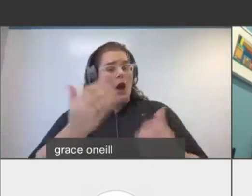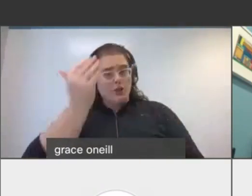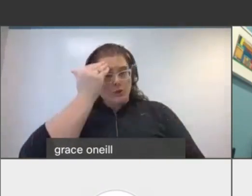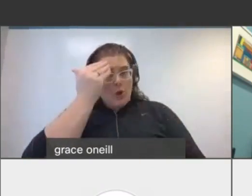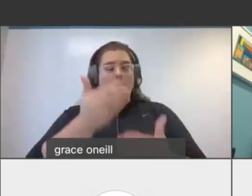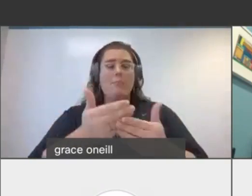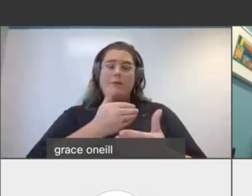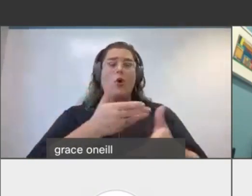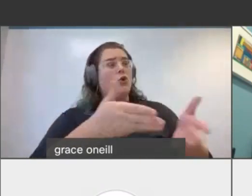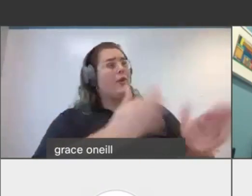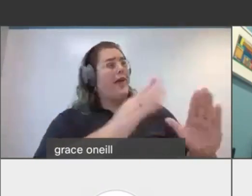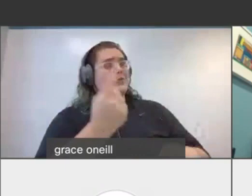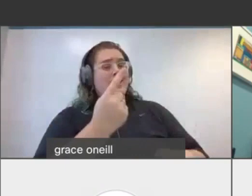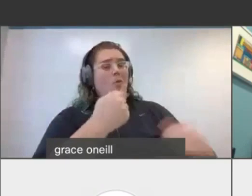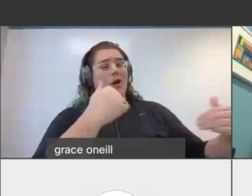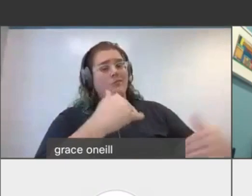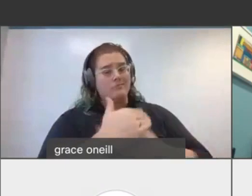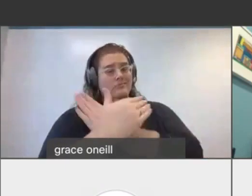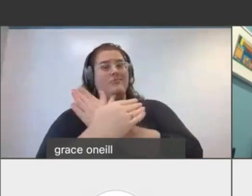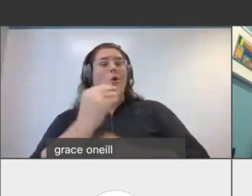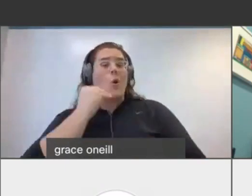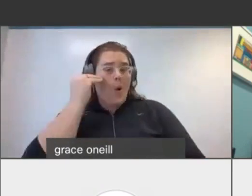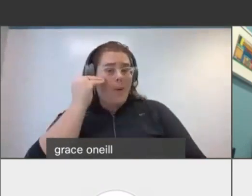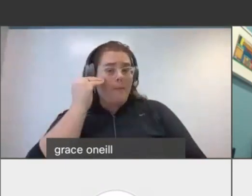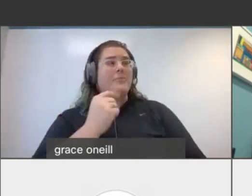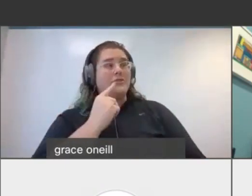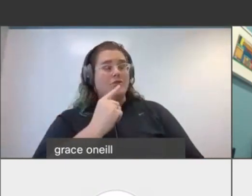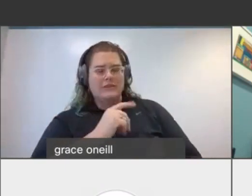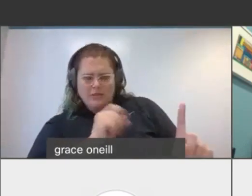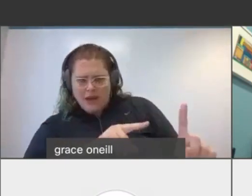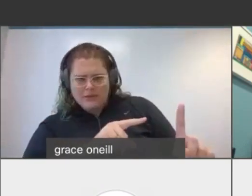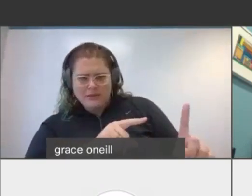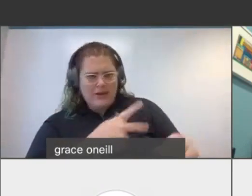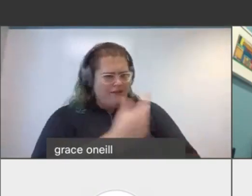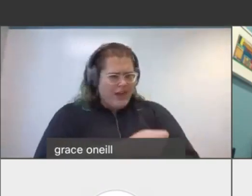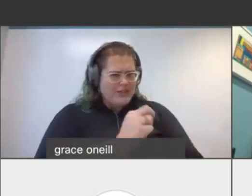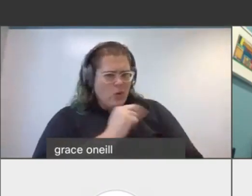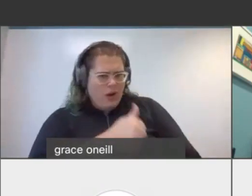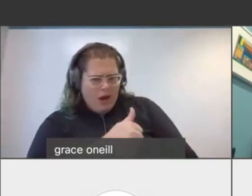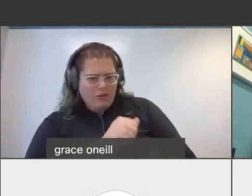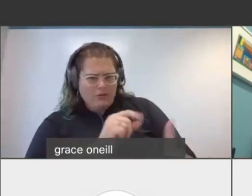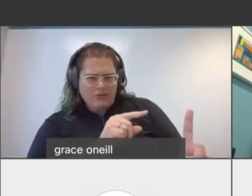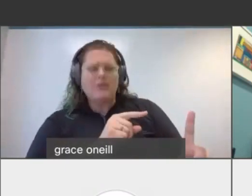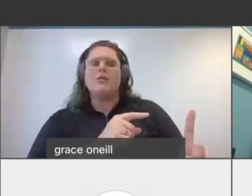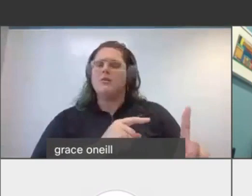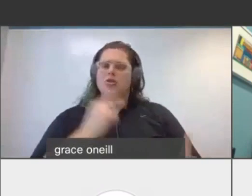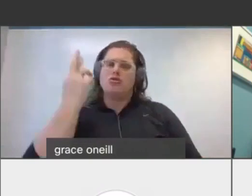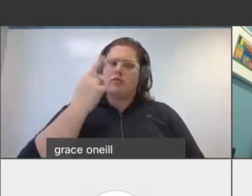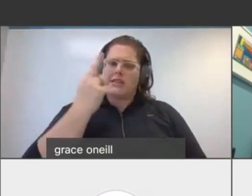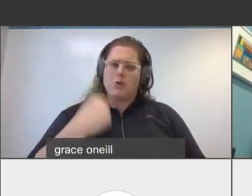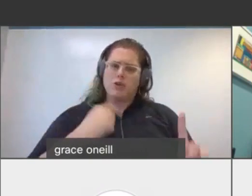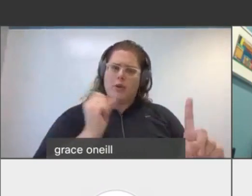in your home whether they've been vaccinated. On the other side of that, one of the reasons